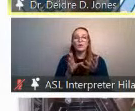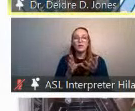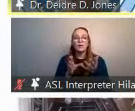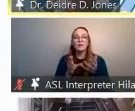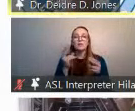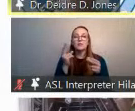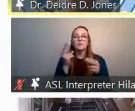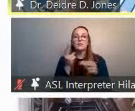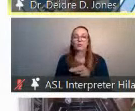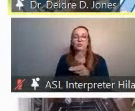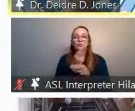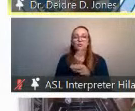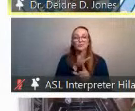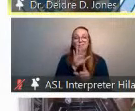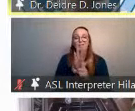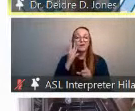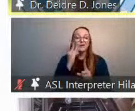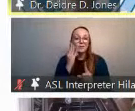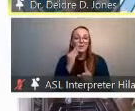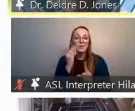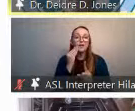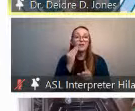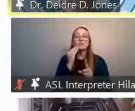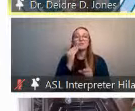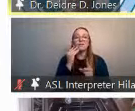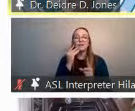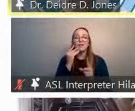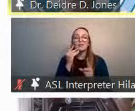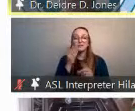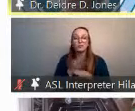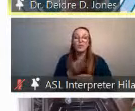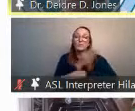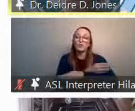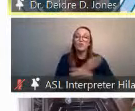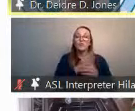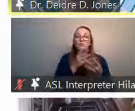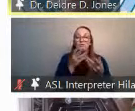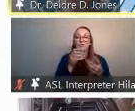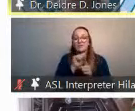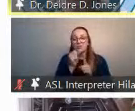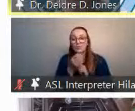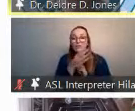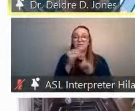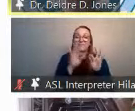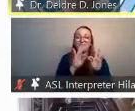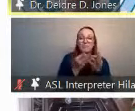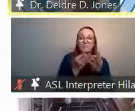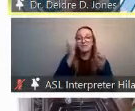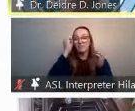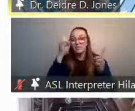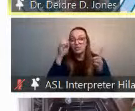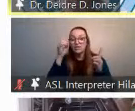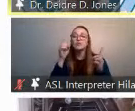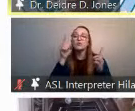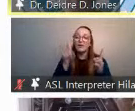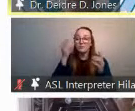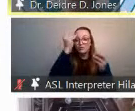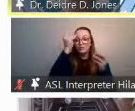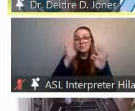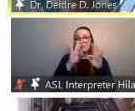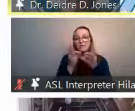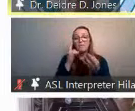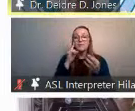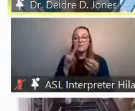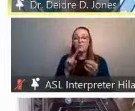educators. We really have to look at helping families as an approach to whole child or